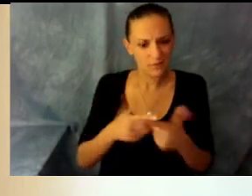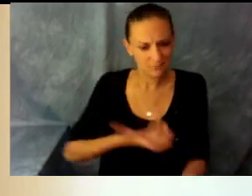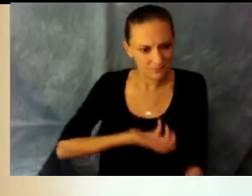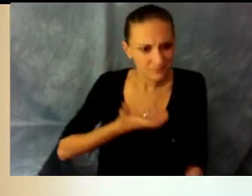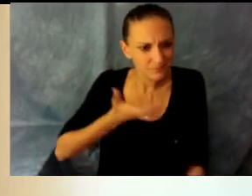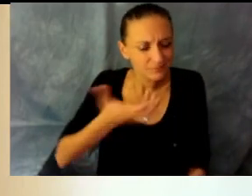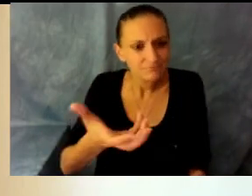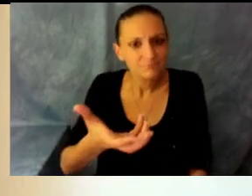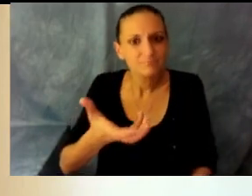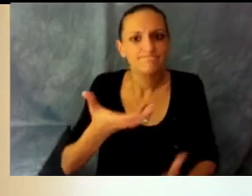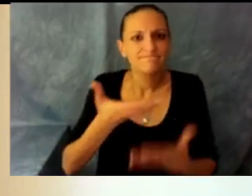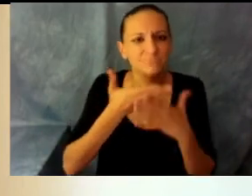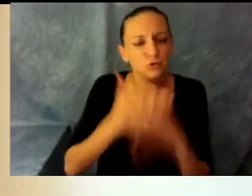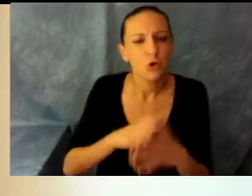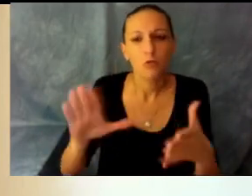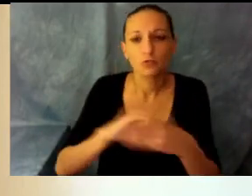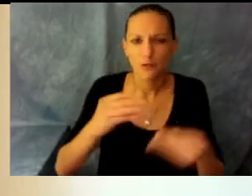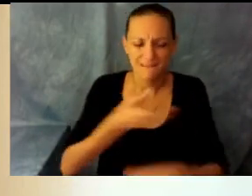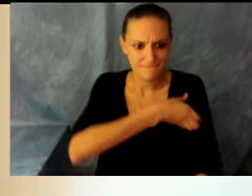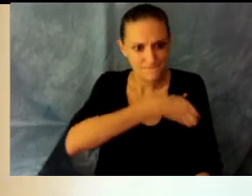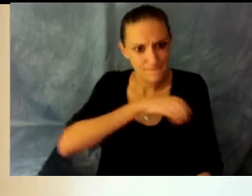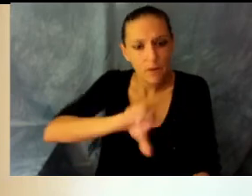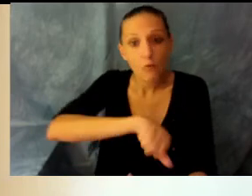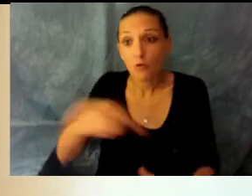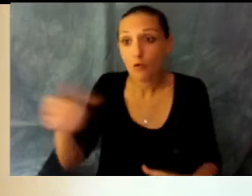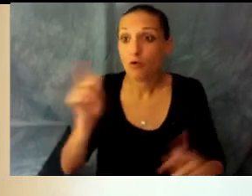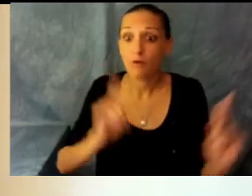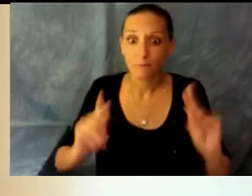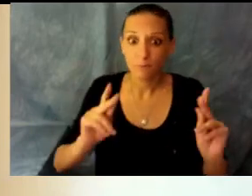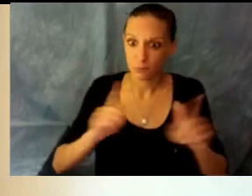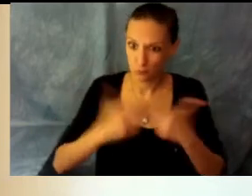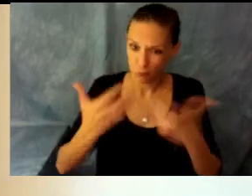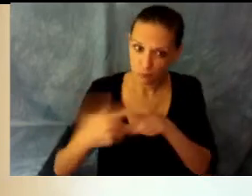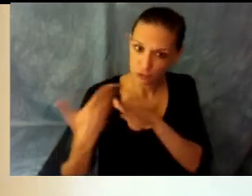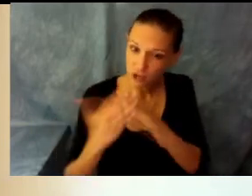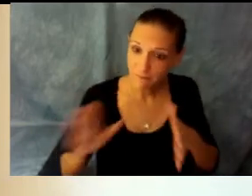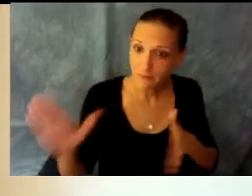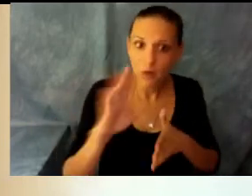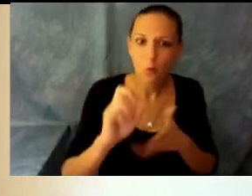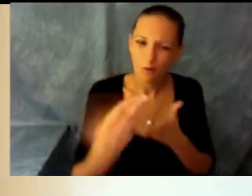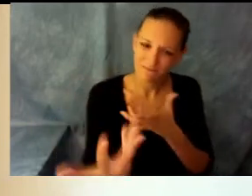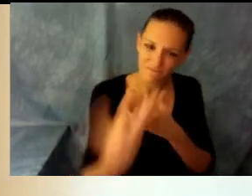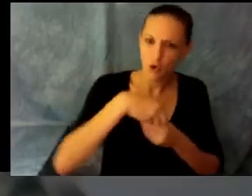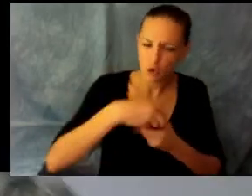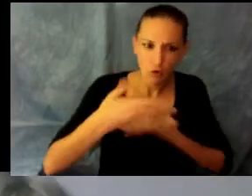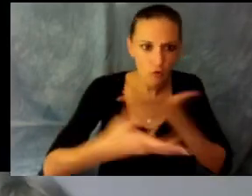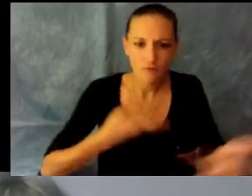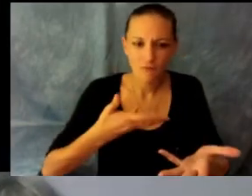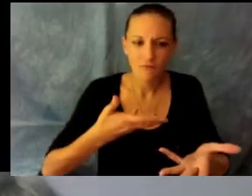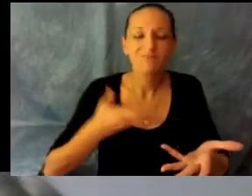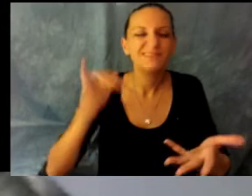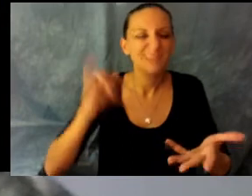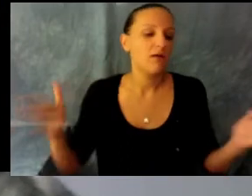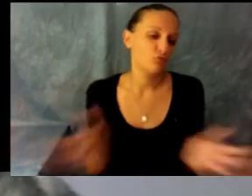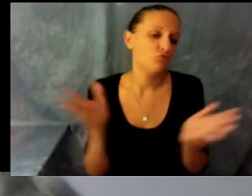and empower others to want to share theirs or get involved, that's what I would encourage people to do. Thank you for